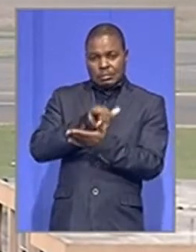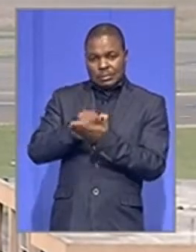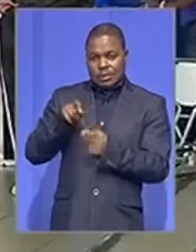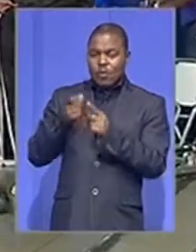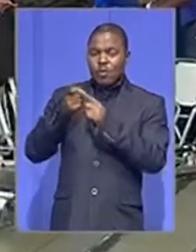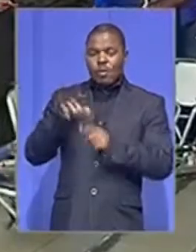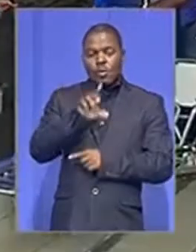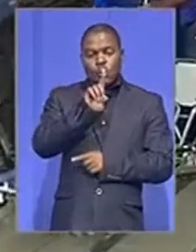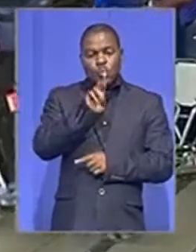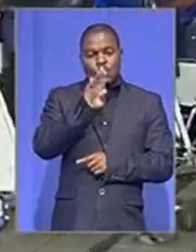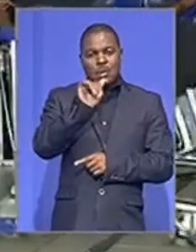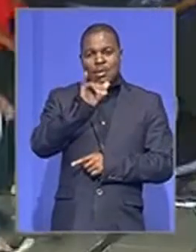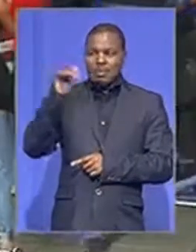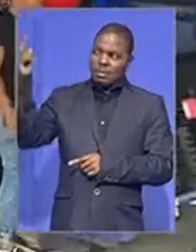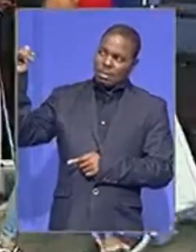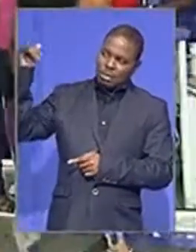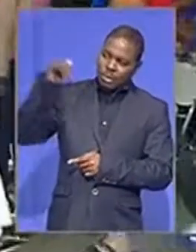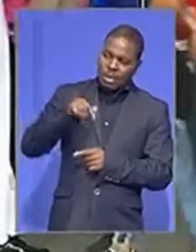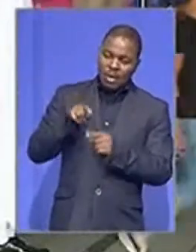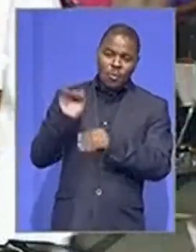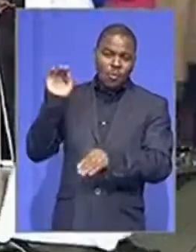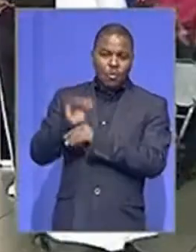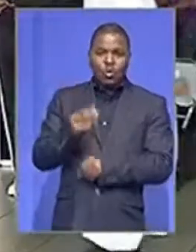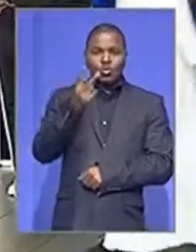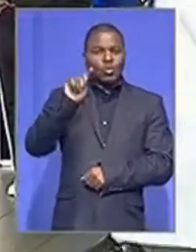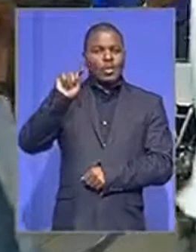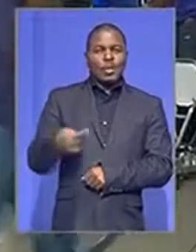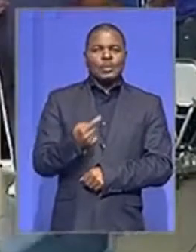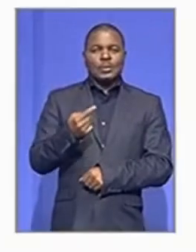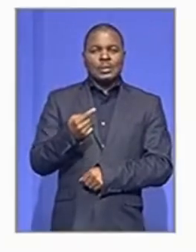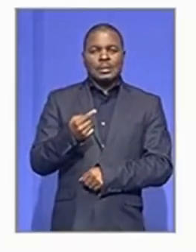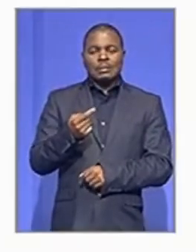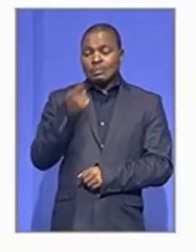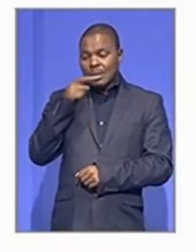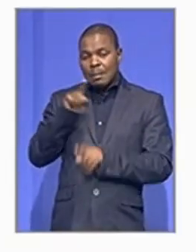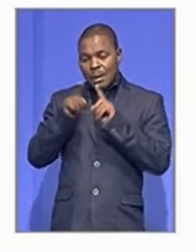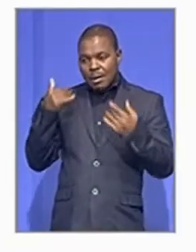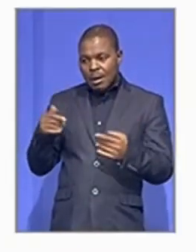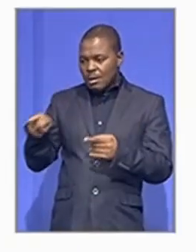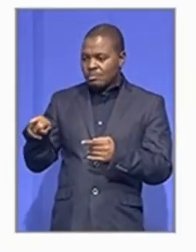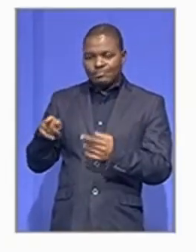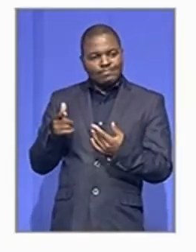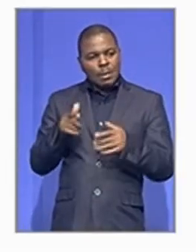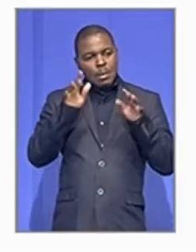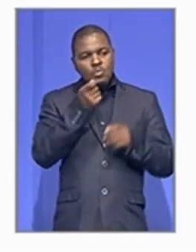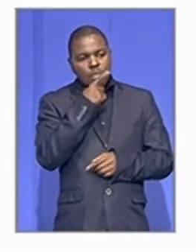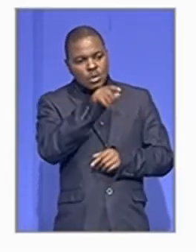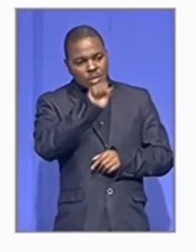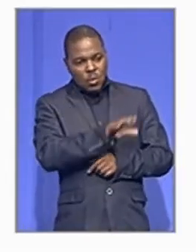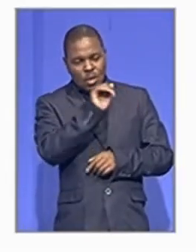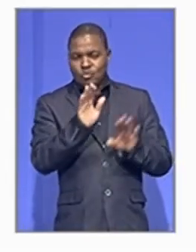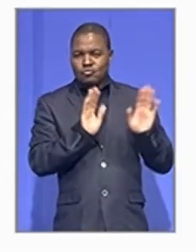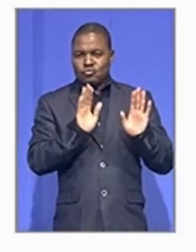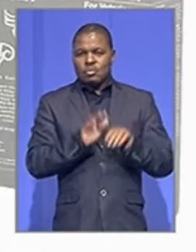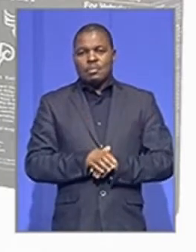Dubai a rwele dipilisi tše tša go feta 2,000 ka ge dipilisi tša Ivermectin di se molaong go ka šomišwa go batho ka Aforika Borwa,